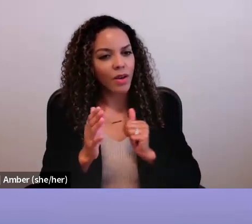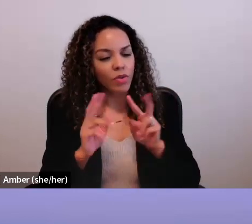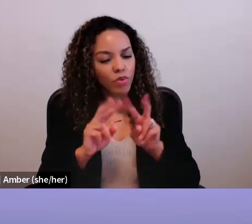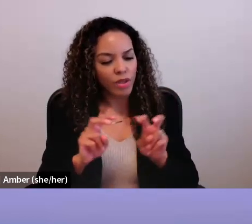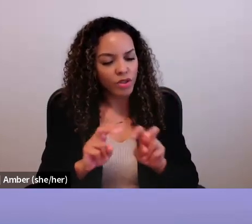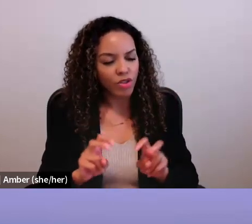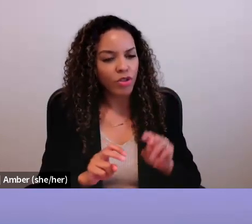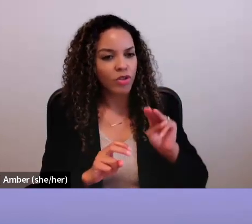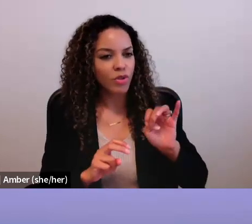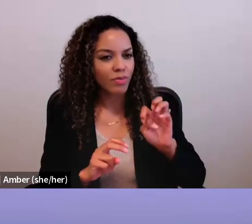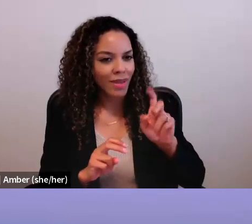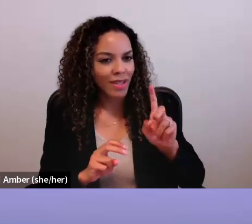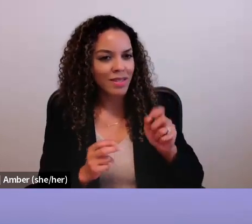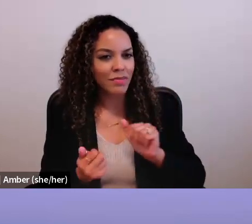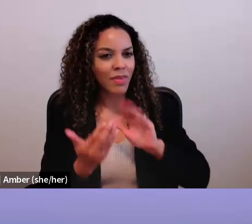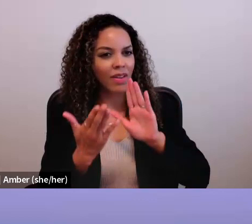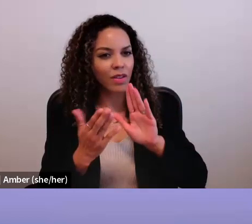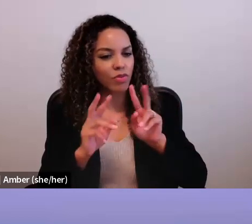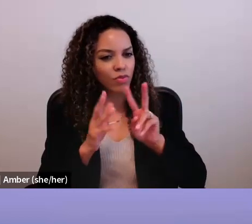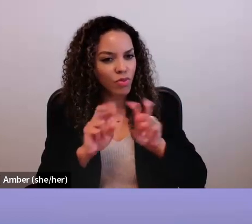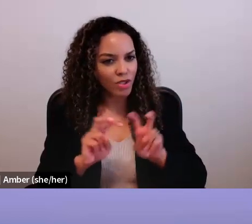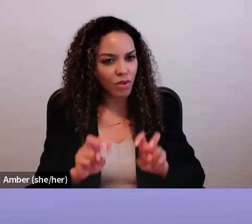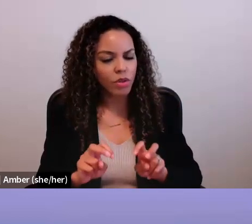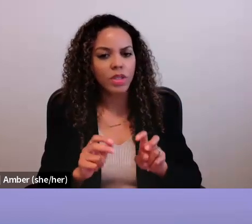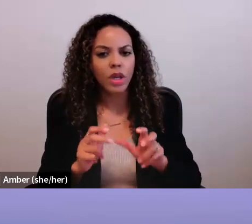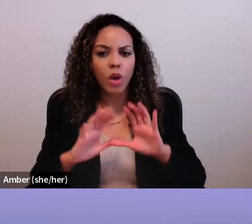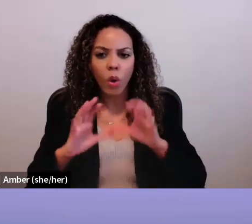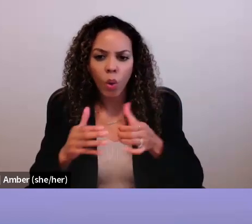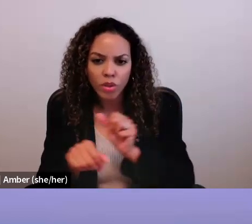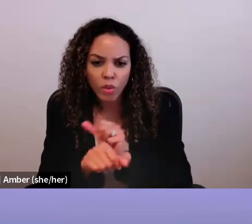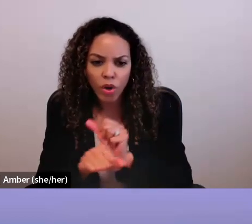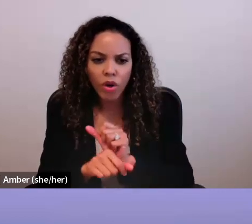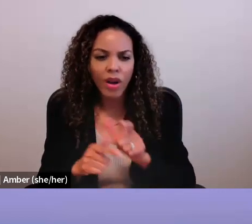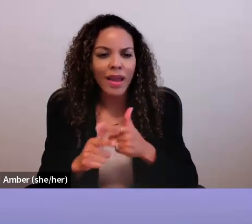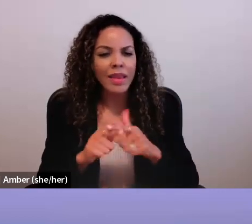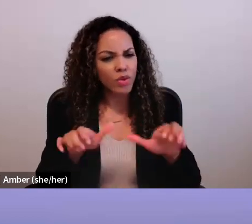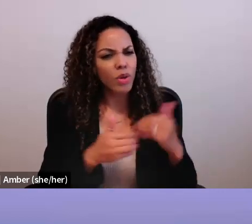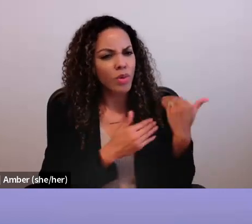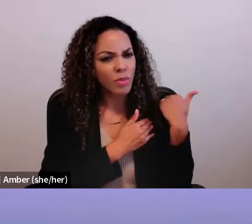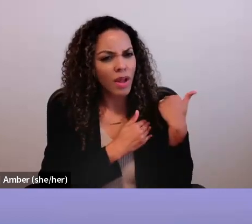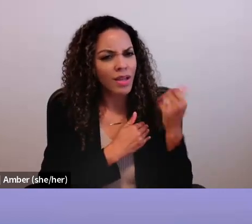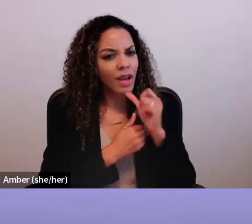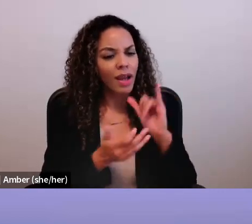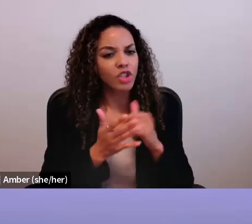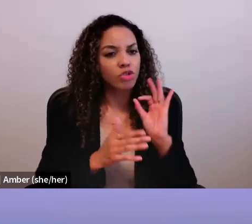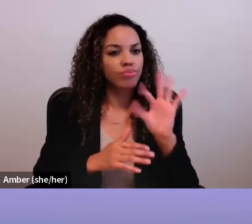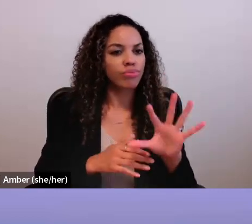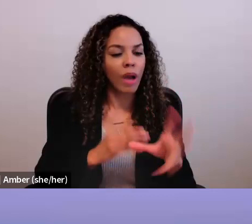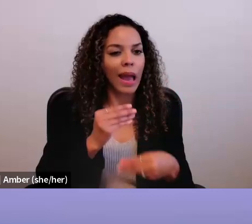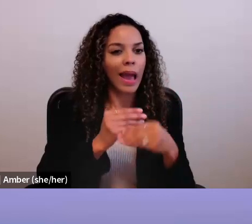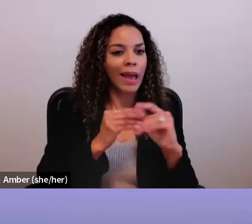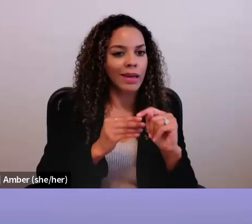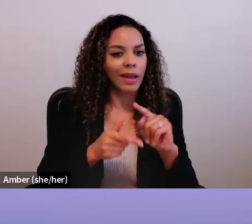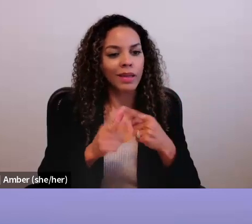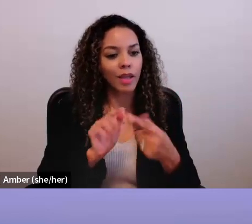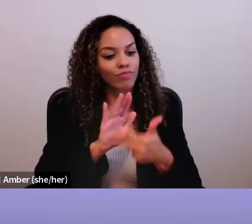research, looking at coursework and just doing it responsibly, not just adding in mixed methods research and calling myself a mixed methods